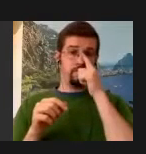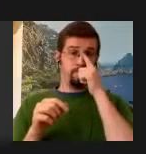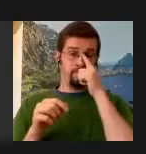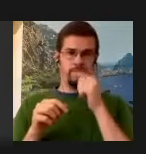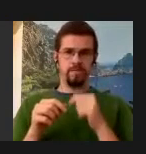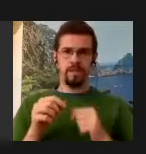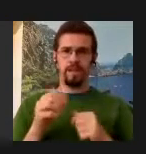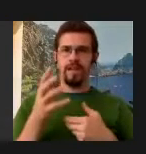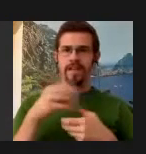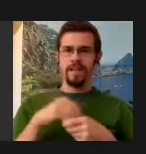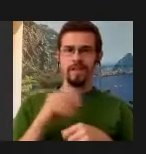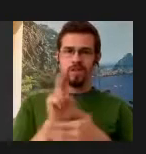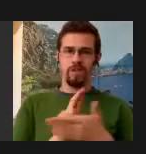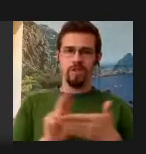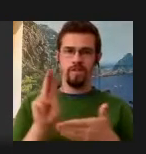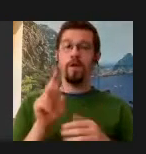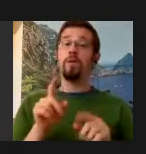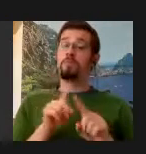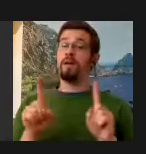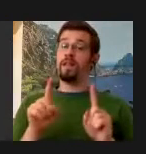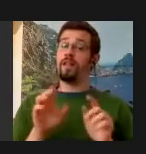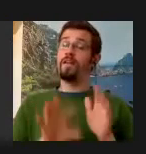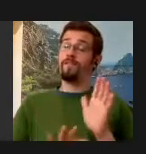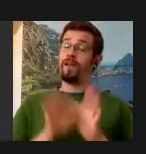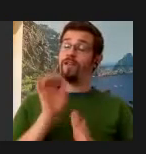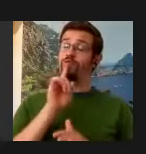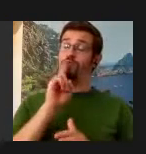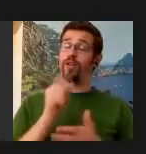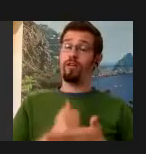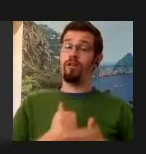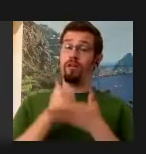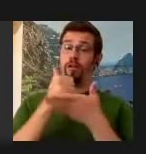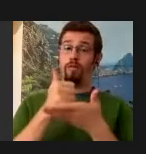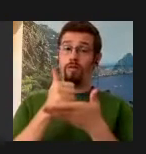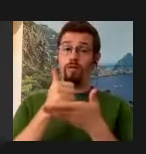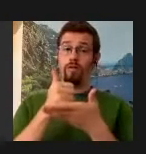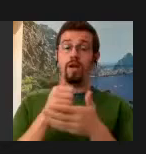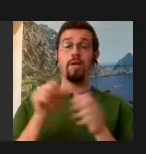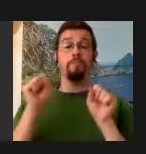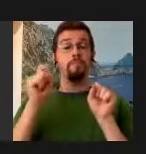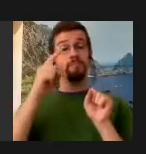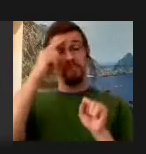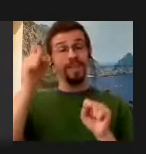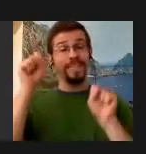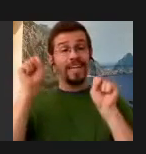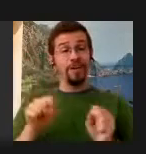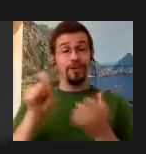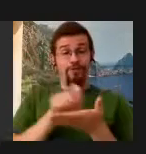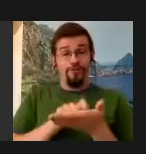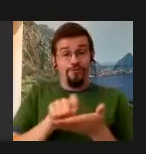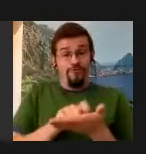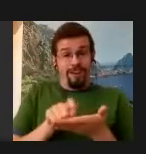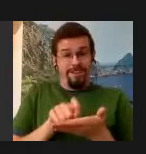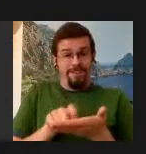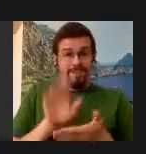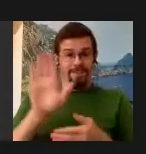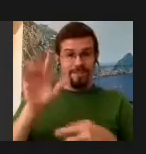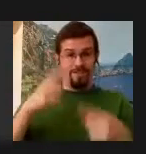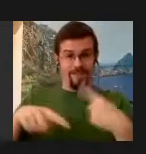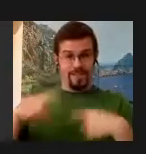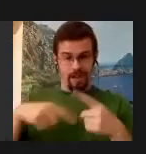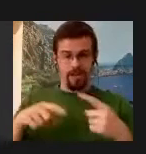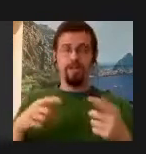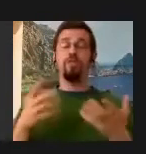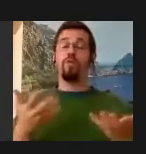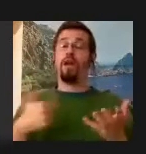university. But they found it really helpful. It was very helpful because they could write down the signs. And Wafa is one of my